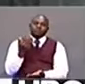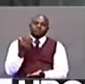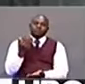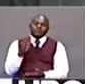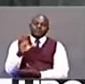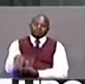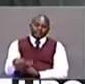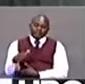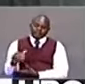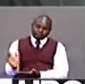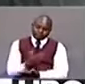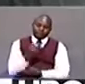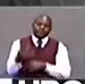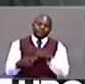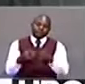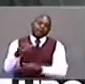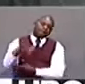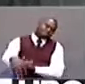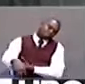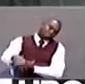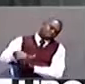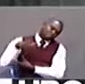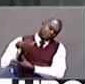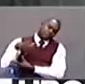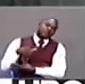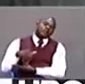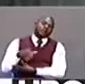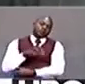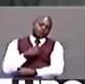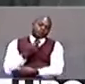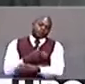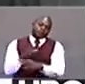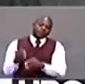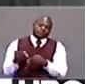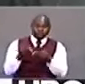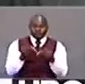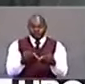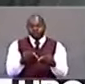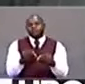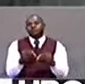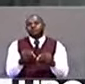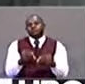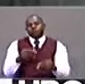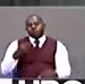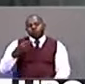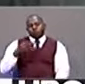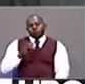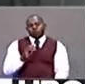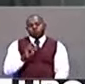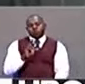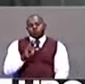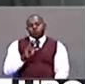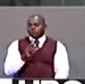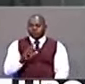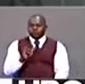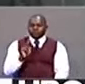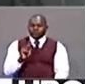so that they don't continue depleting a resource that was given to